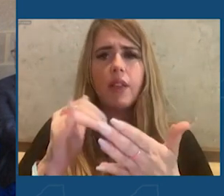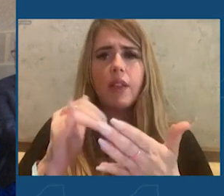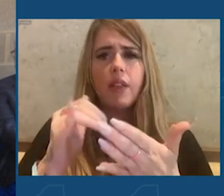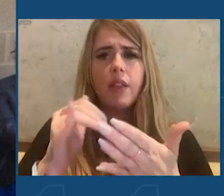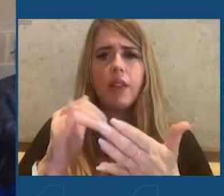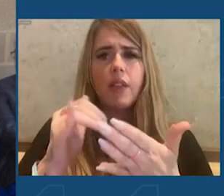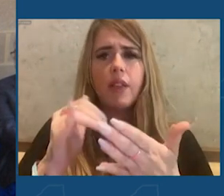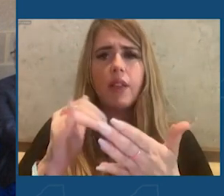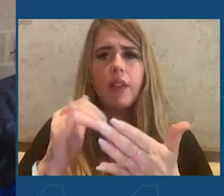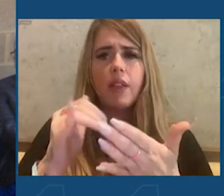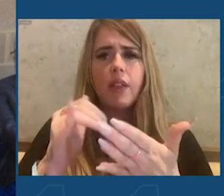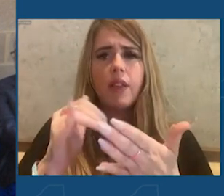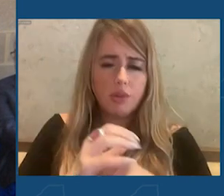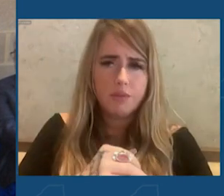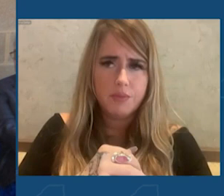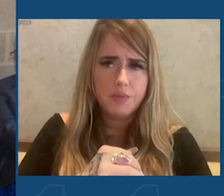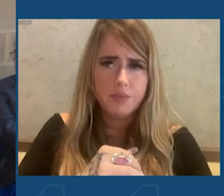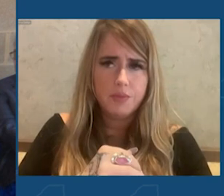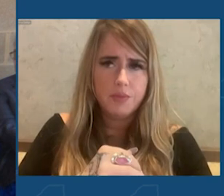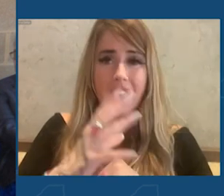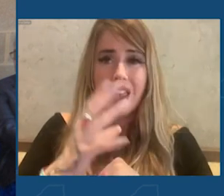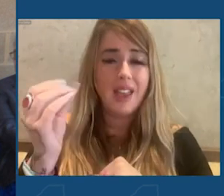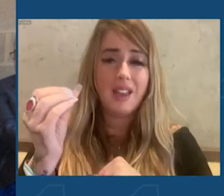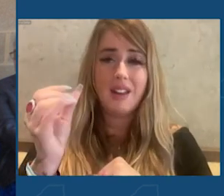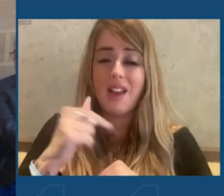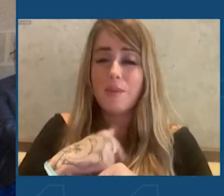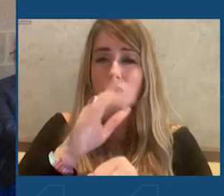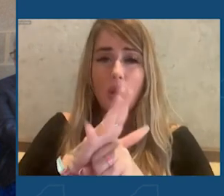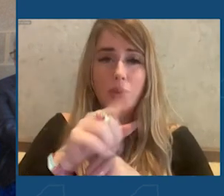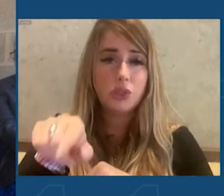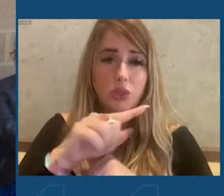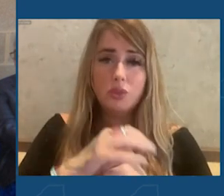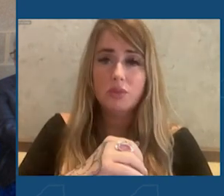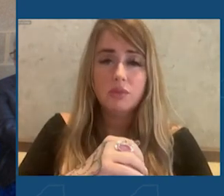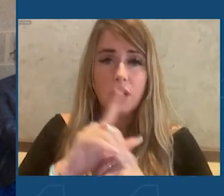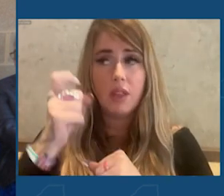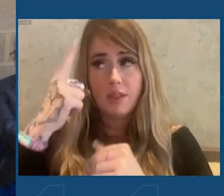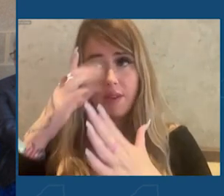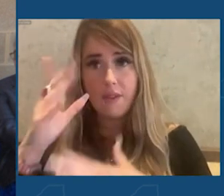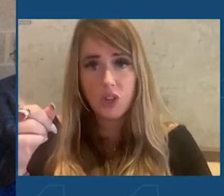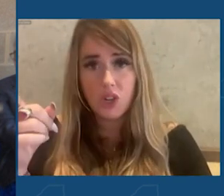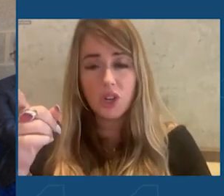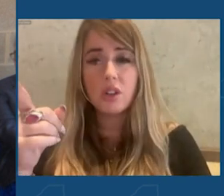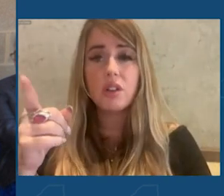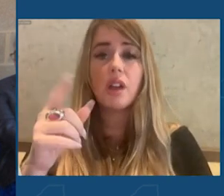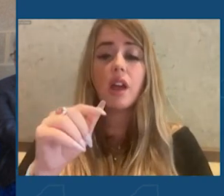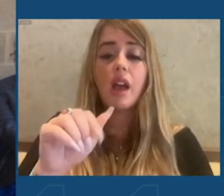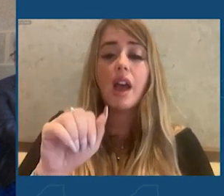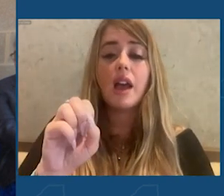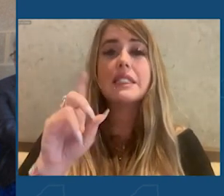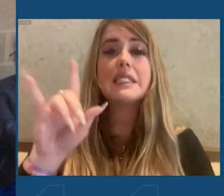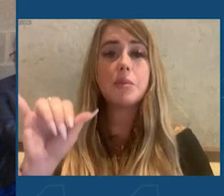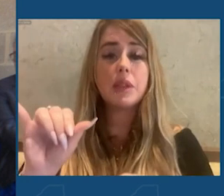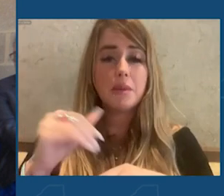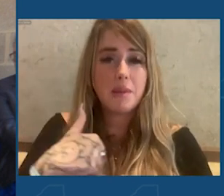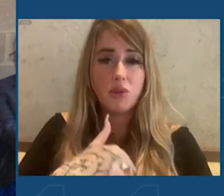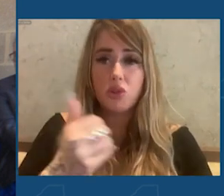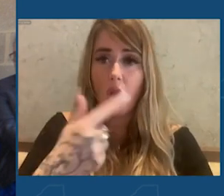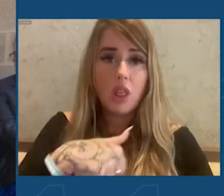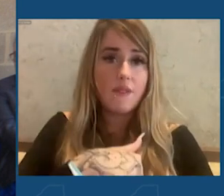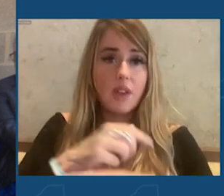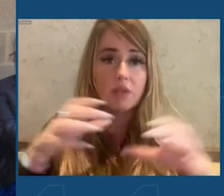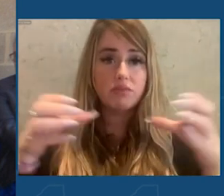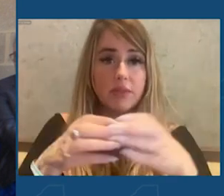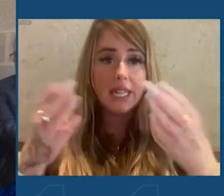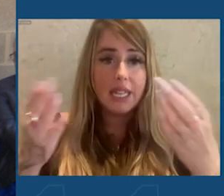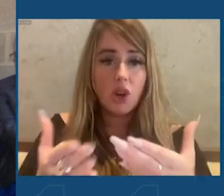Yorkers. And I can promise you, between the governor, assembly members, senators, we are here to take